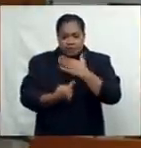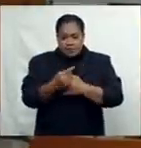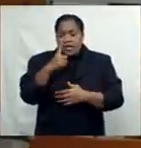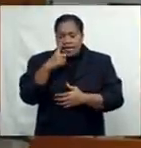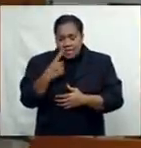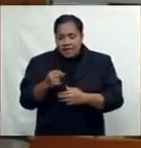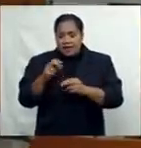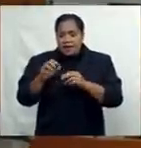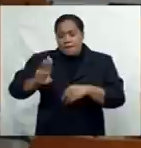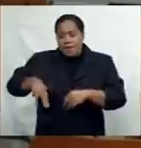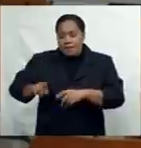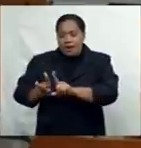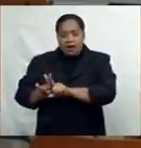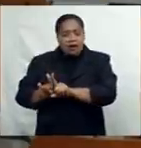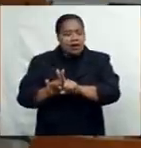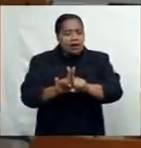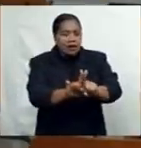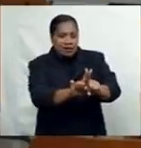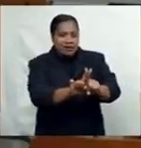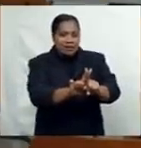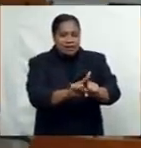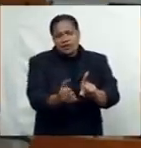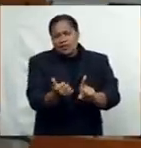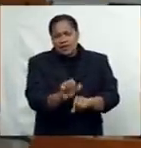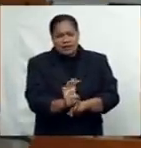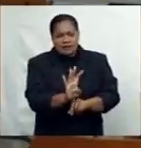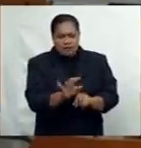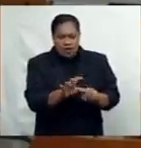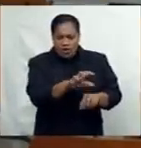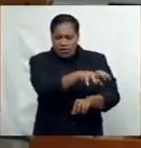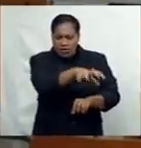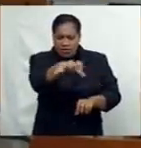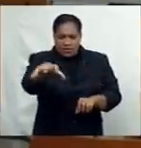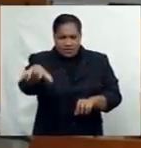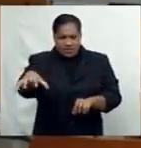member to any of the 4 dedicated health facilities